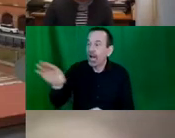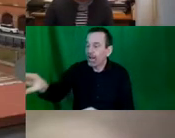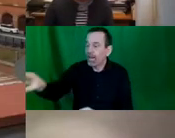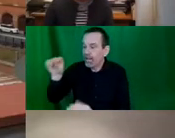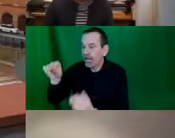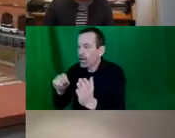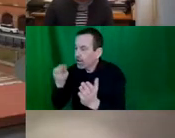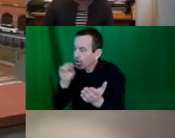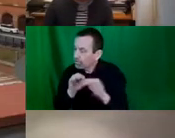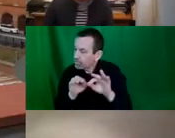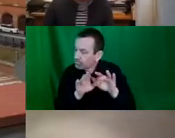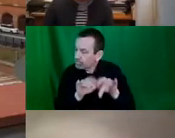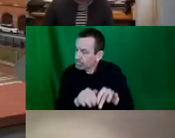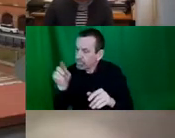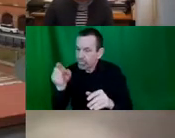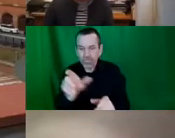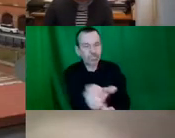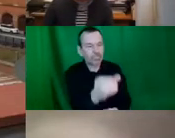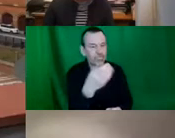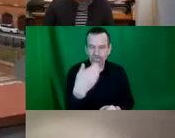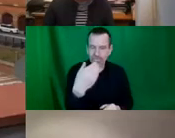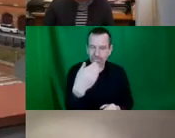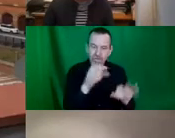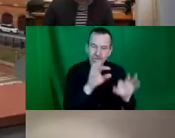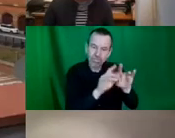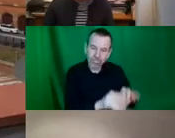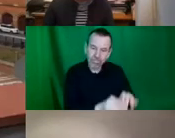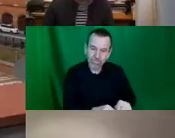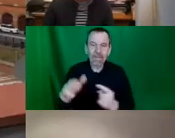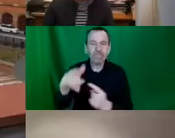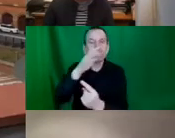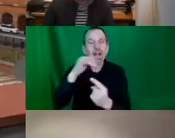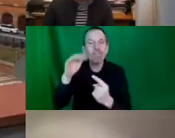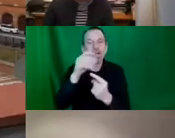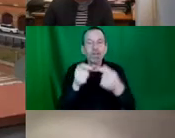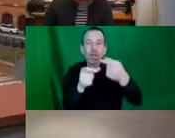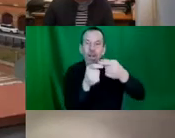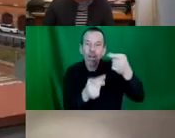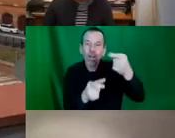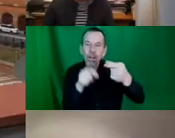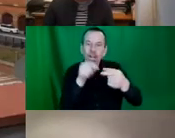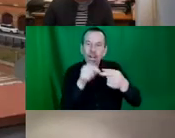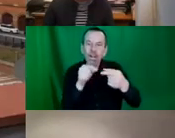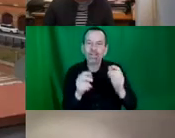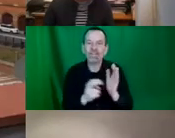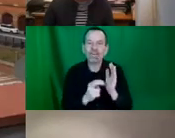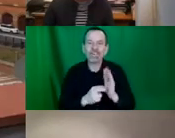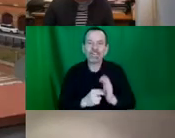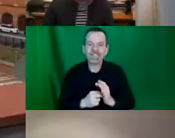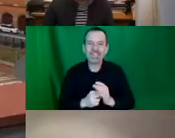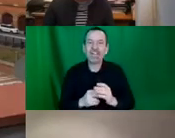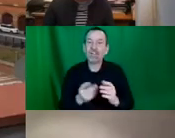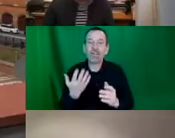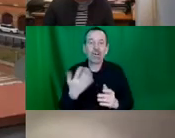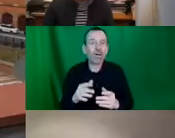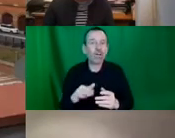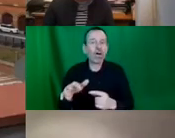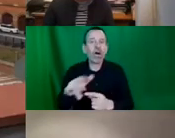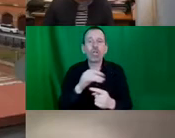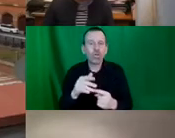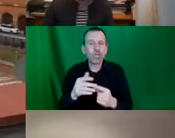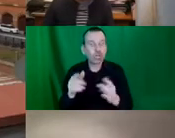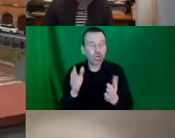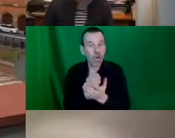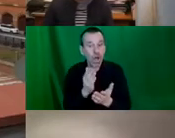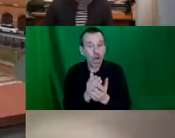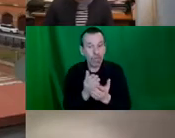into the vast range the preventive team covers. From offices to reading rooms, curators' desks to exhibition spaces, showing just how broad their